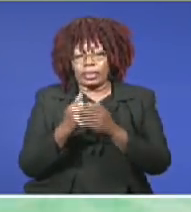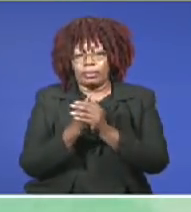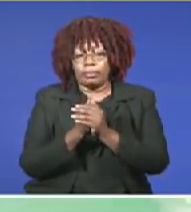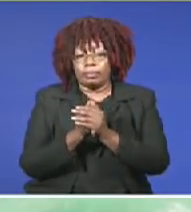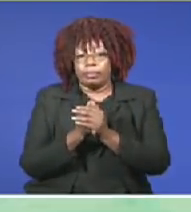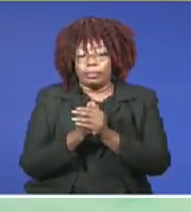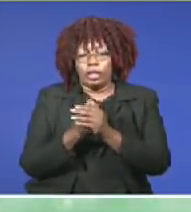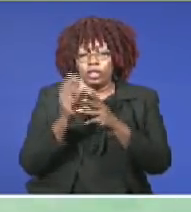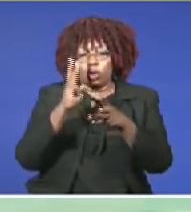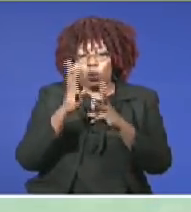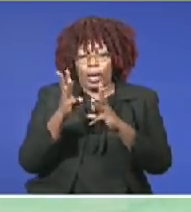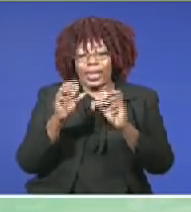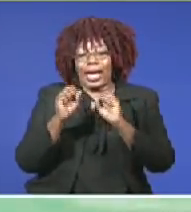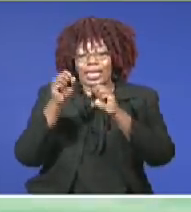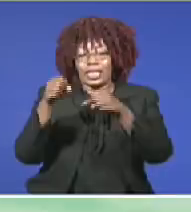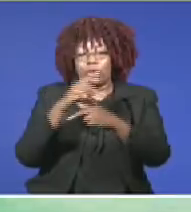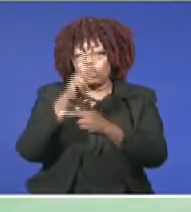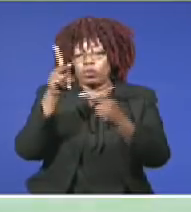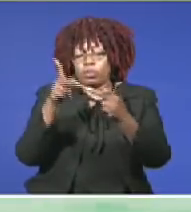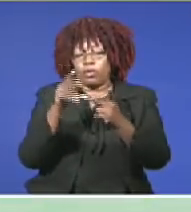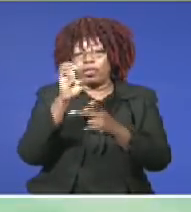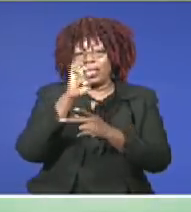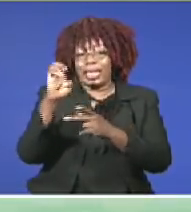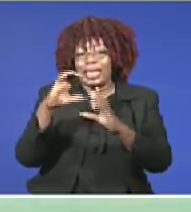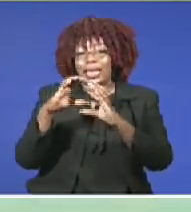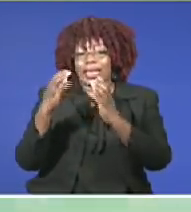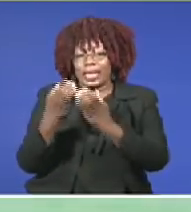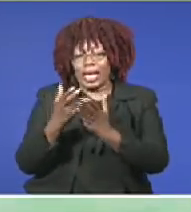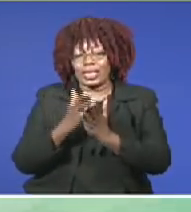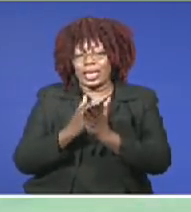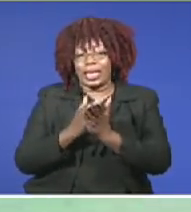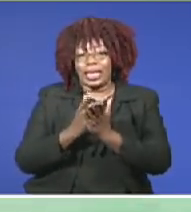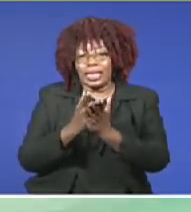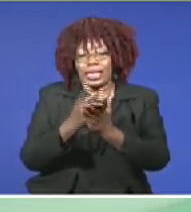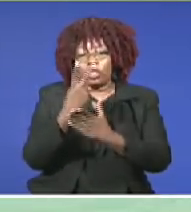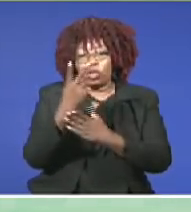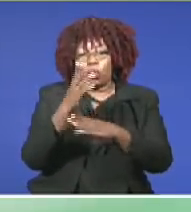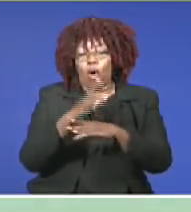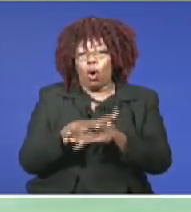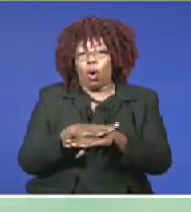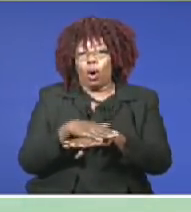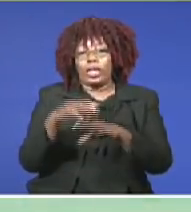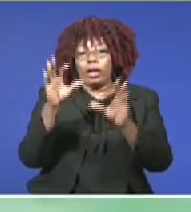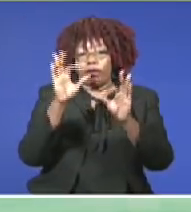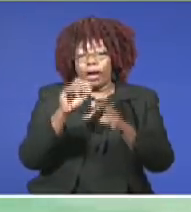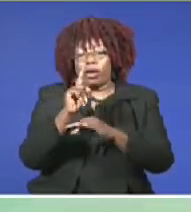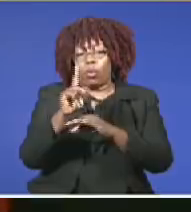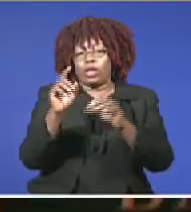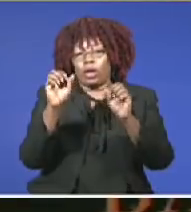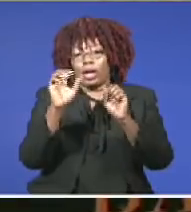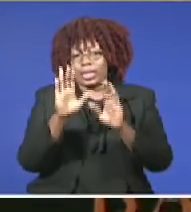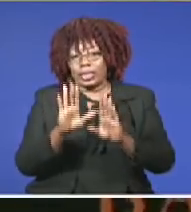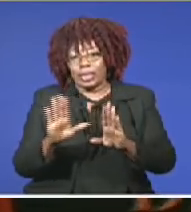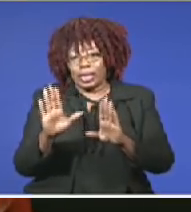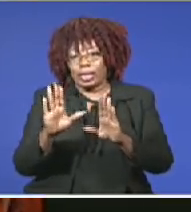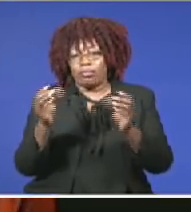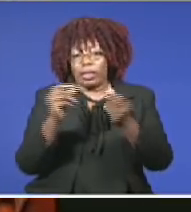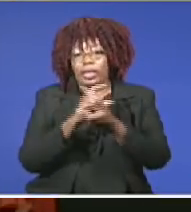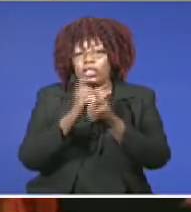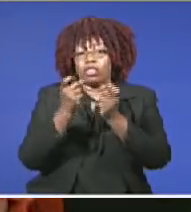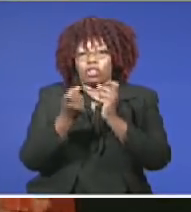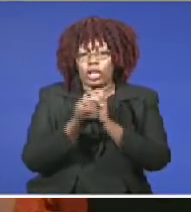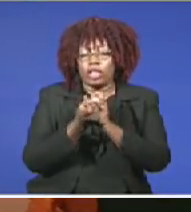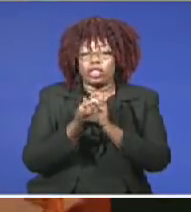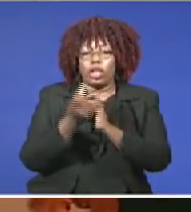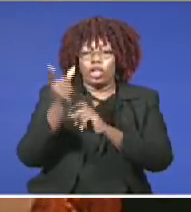on sea was perfect for the E-Class. They sailed two on Friday and one on Saturday, and nothing changed from race to race, with